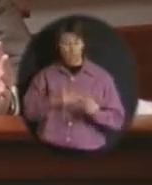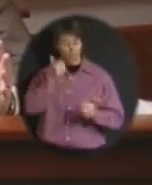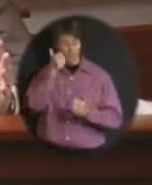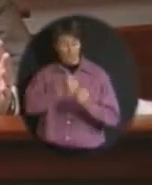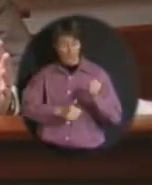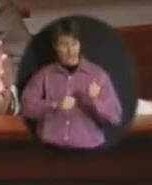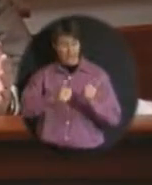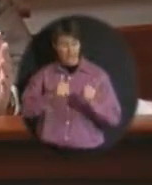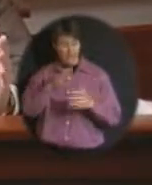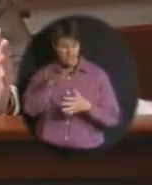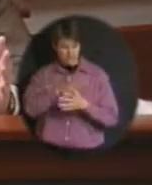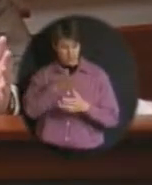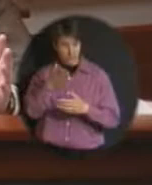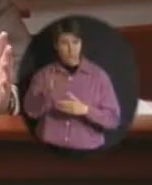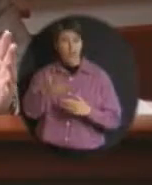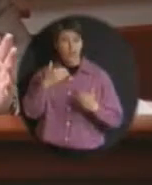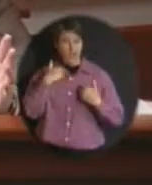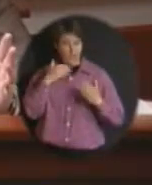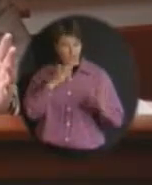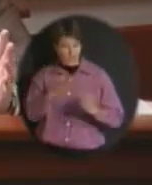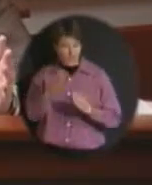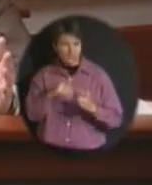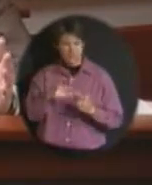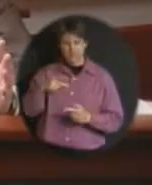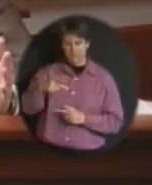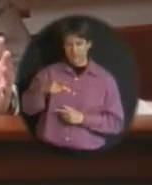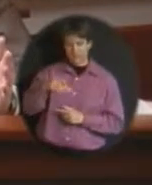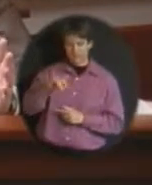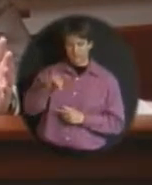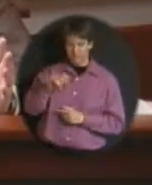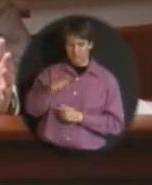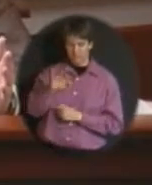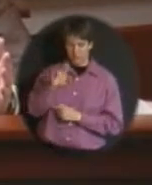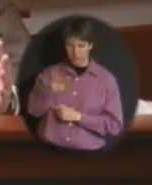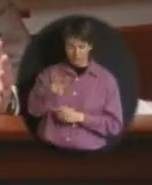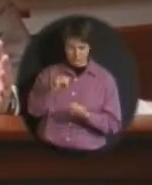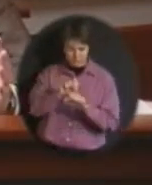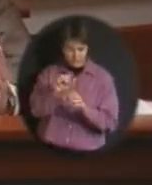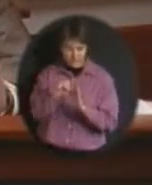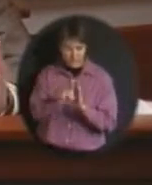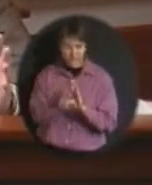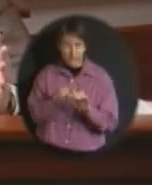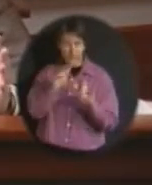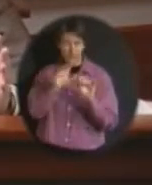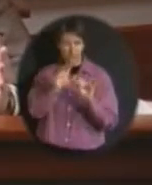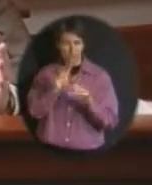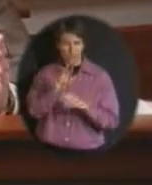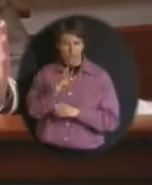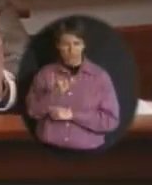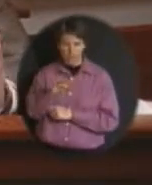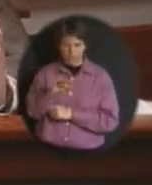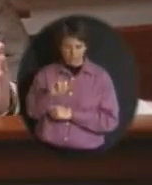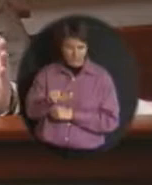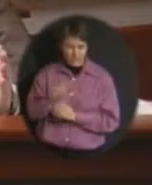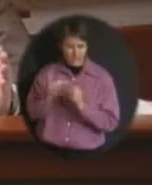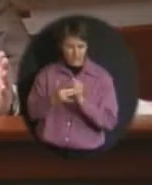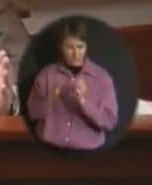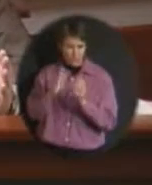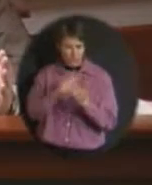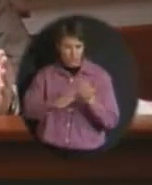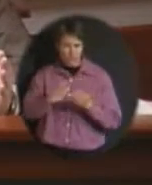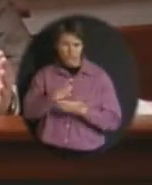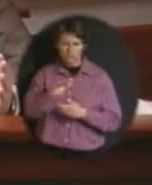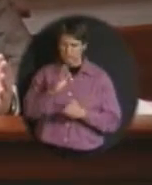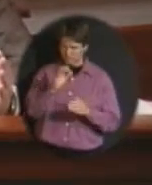stage had plans. Pittsburgh State, Wichita State, Johnson County, Wyoming Technical College, job plans. It was kind of neat to hear those kids